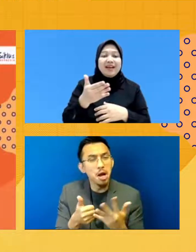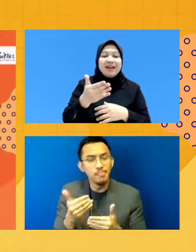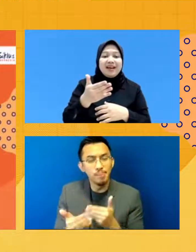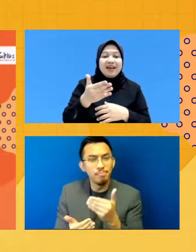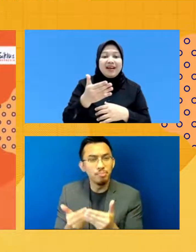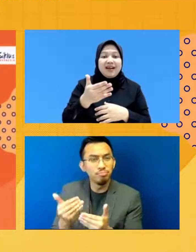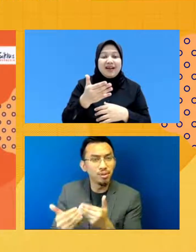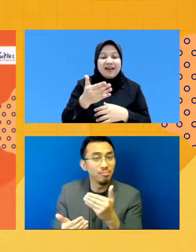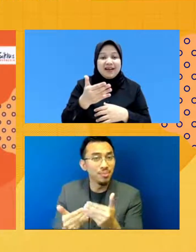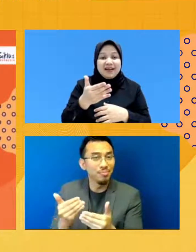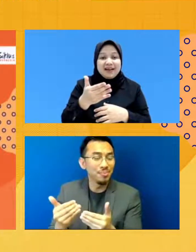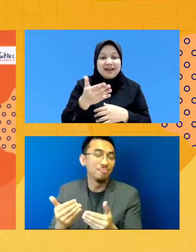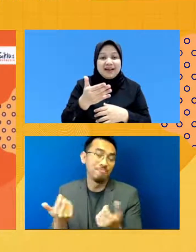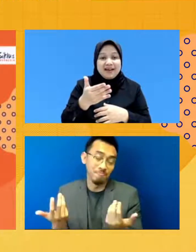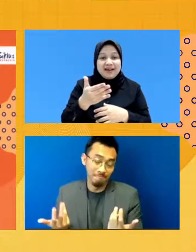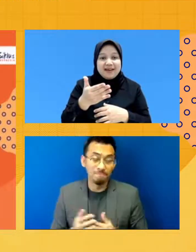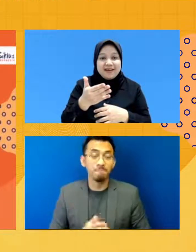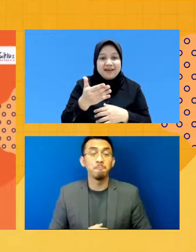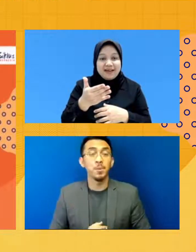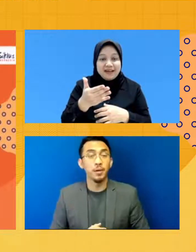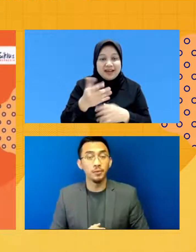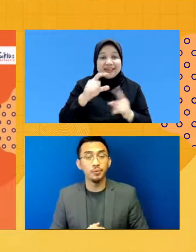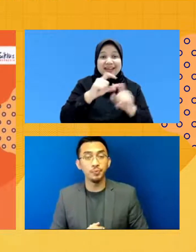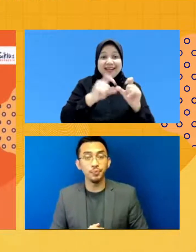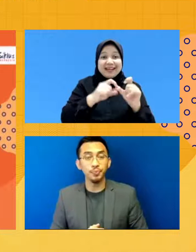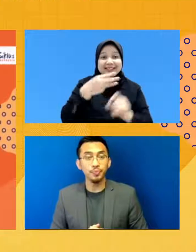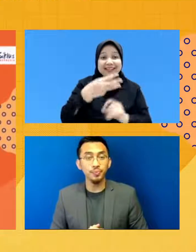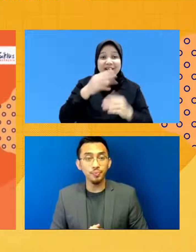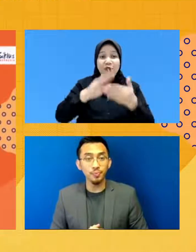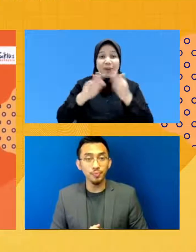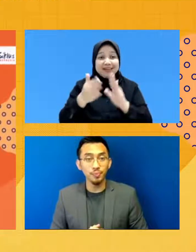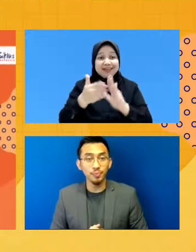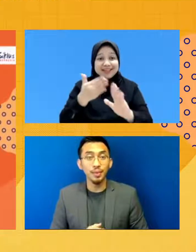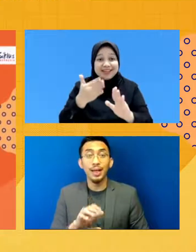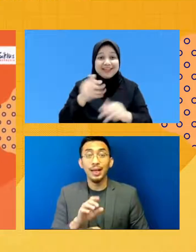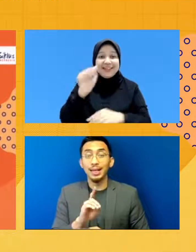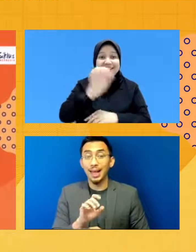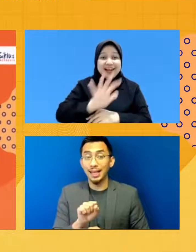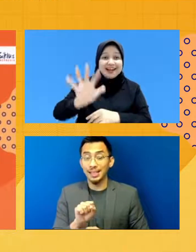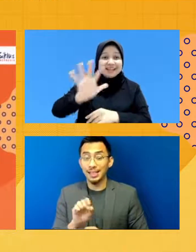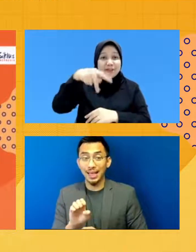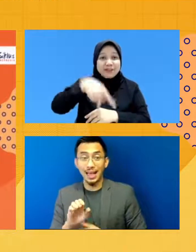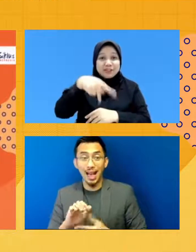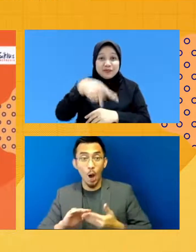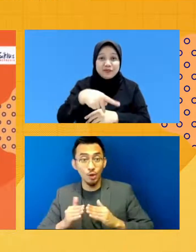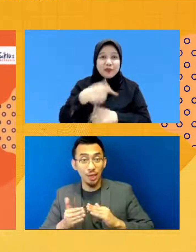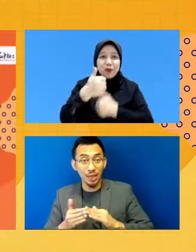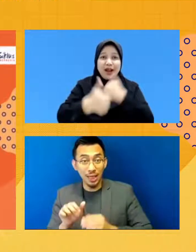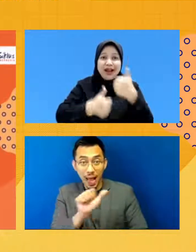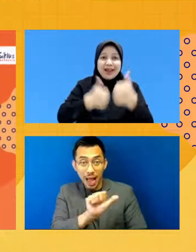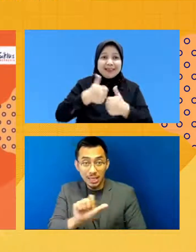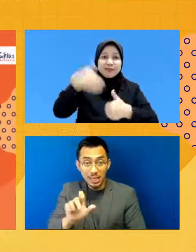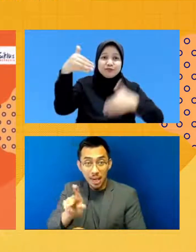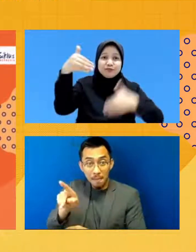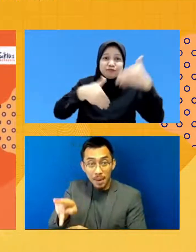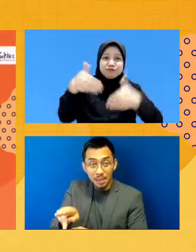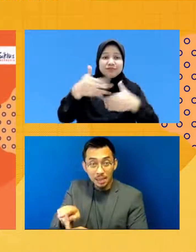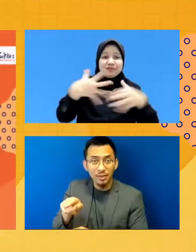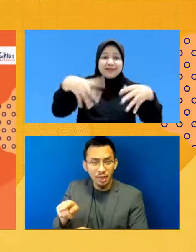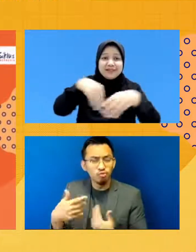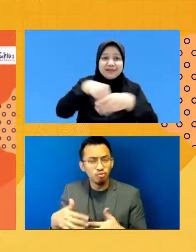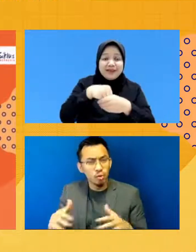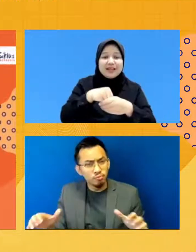DSE community members from all around the Asia and Pacific. And we hope that this coordination and collaboration would